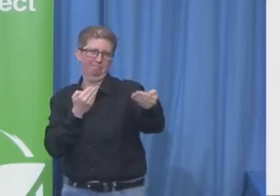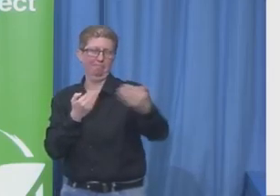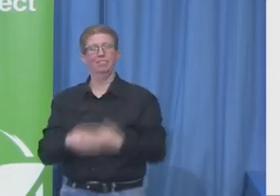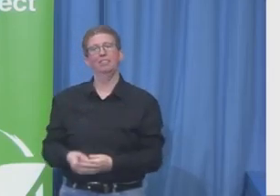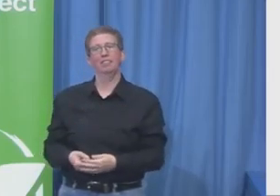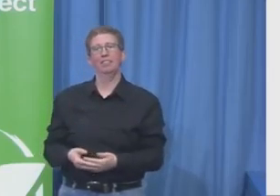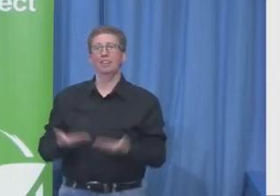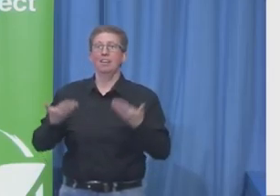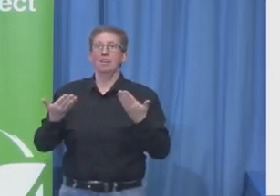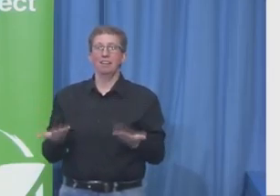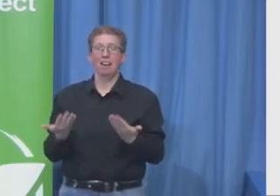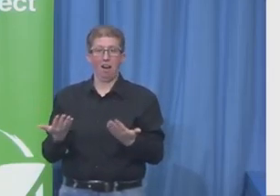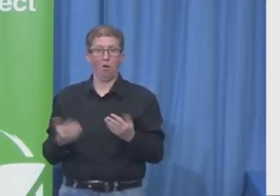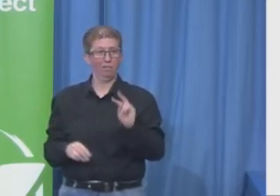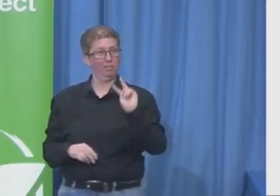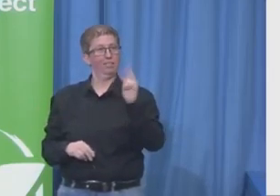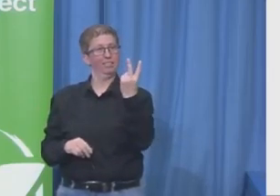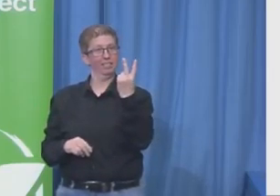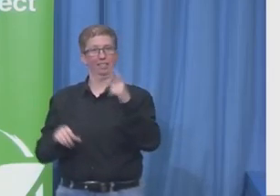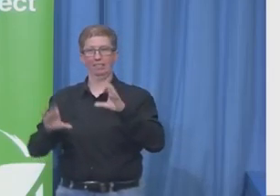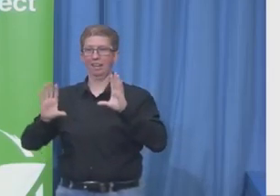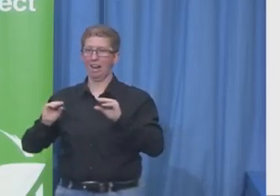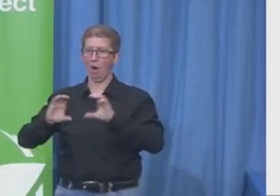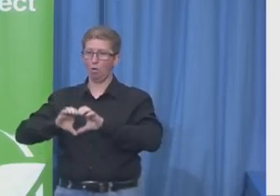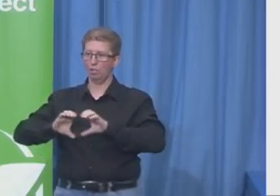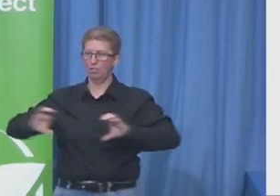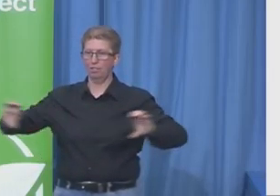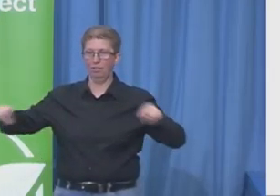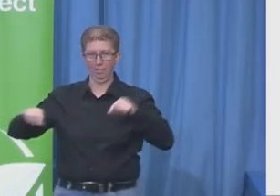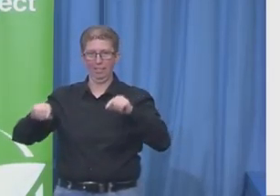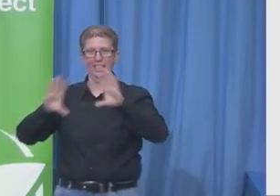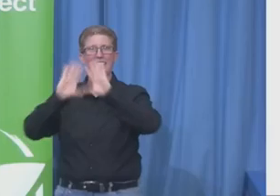of the Zero Project Conference. It will be about